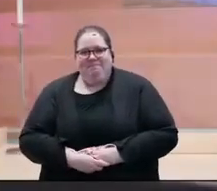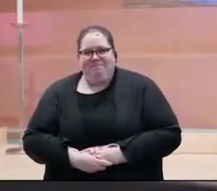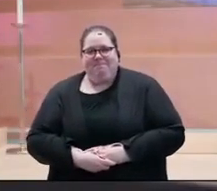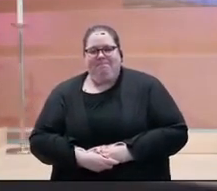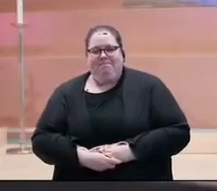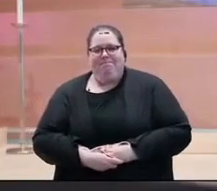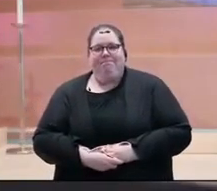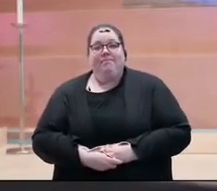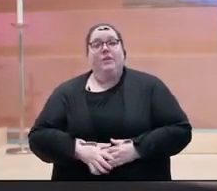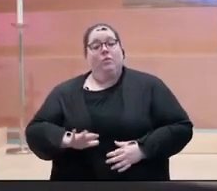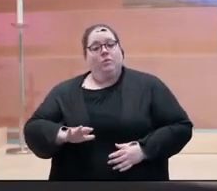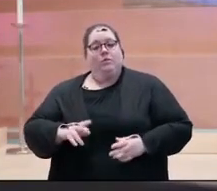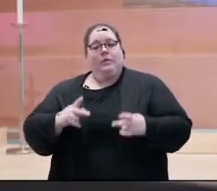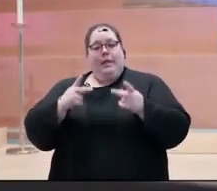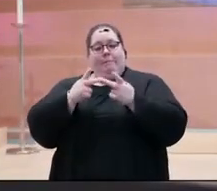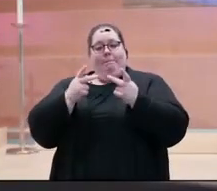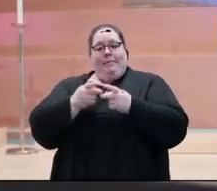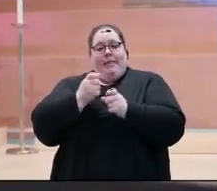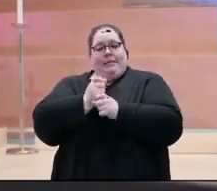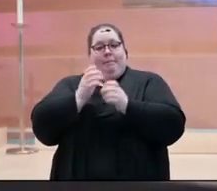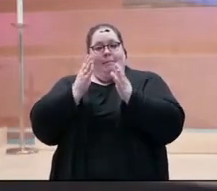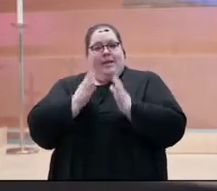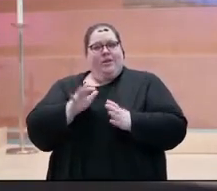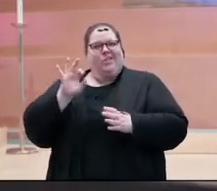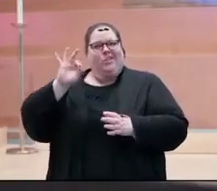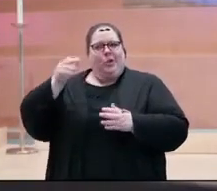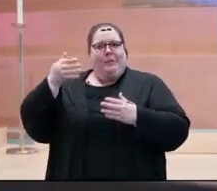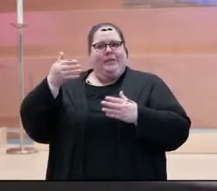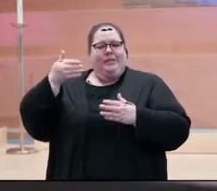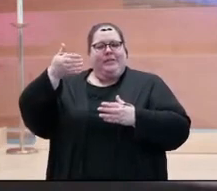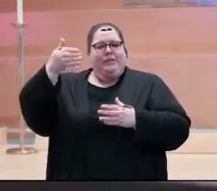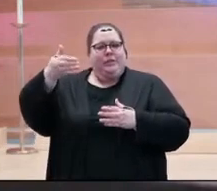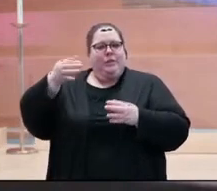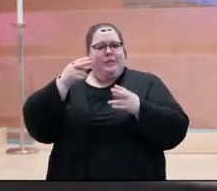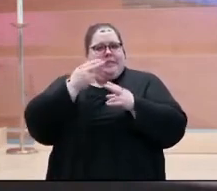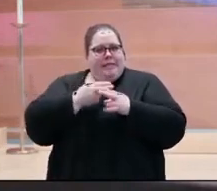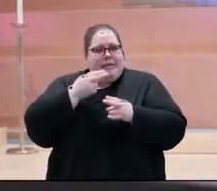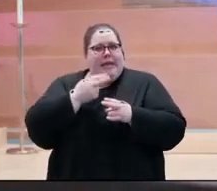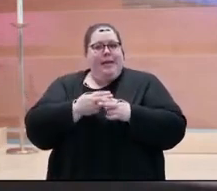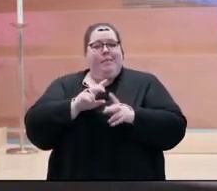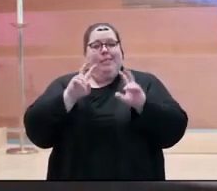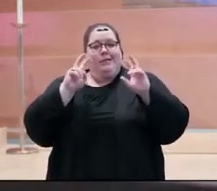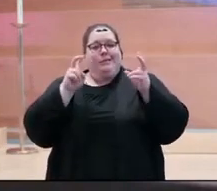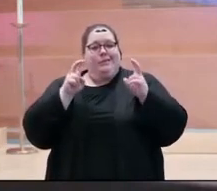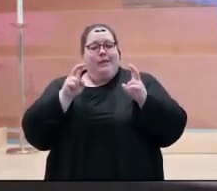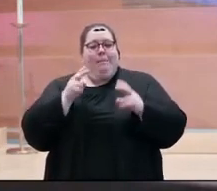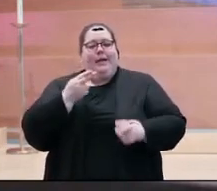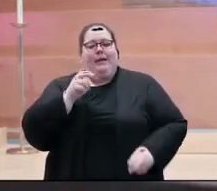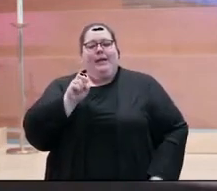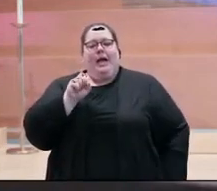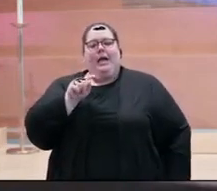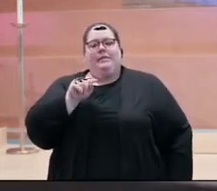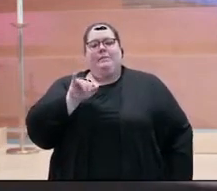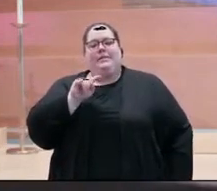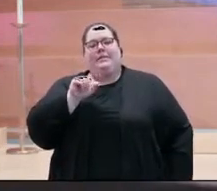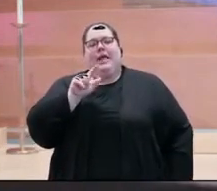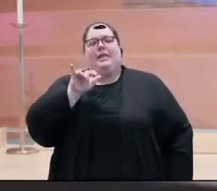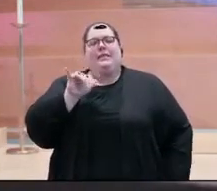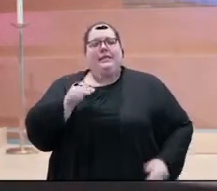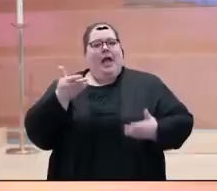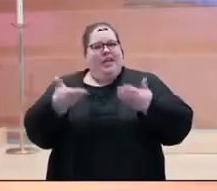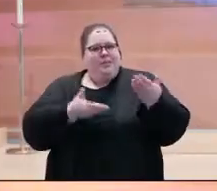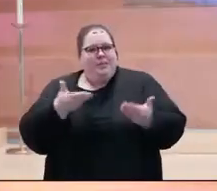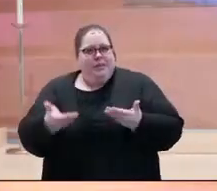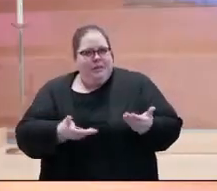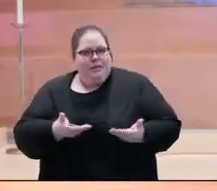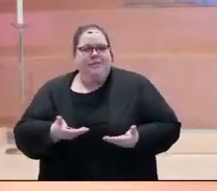All right, well, Placemakers is the series. Hospitality is the topic that we're talking about today. And I gotta say, I am very excited